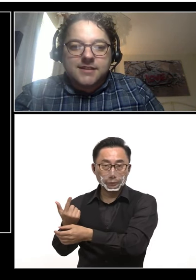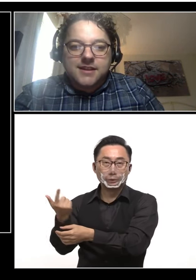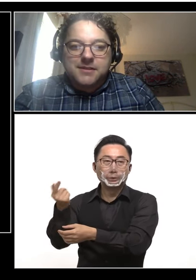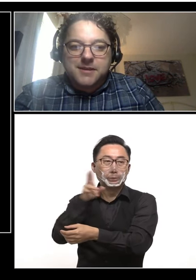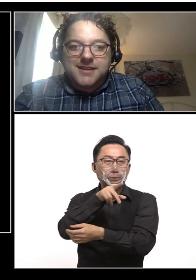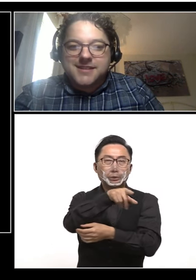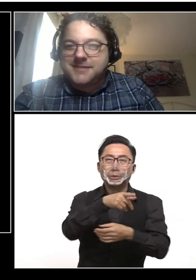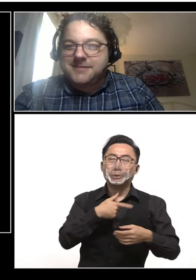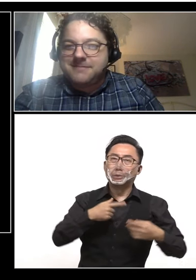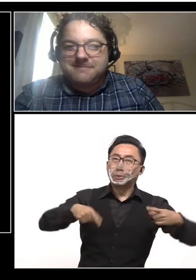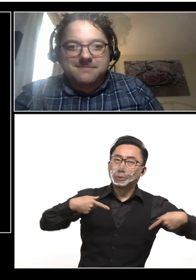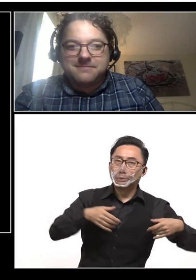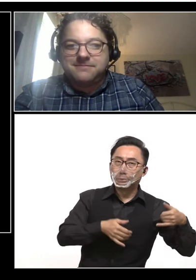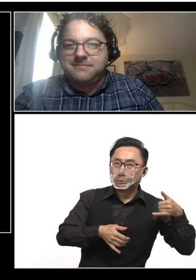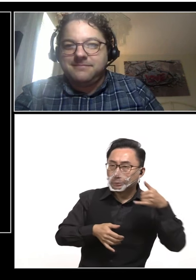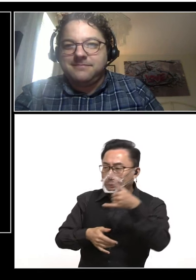Next slide, please.